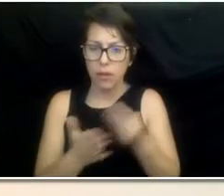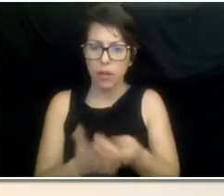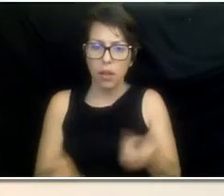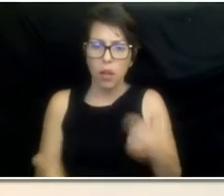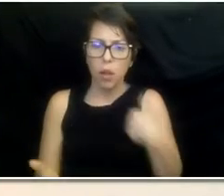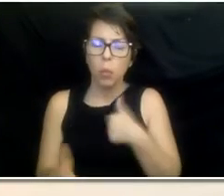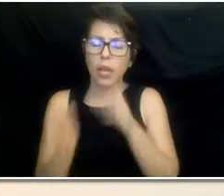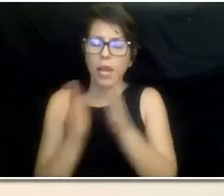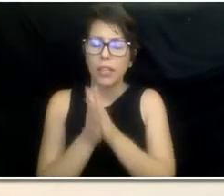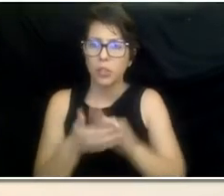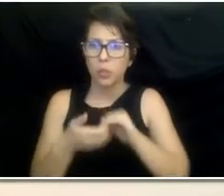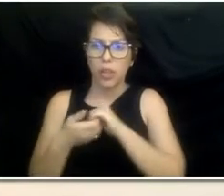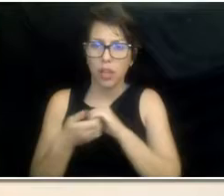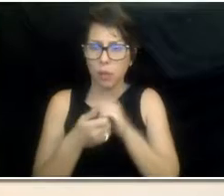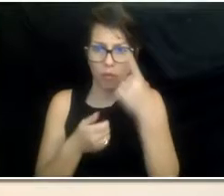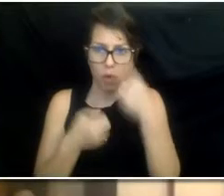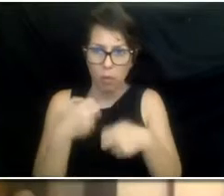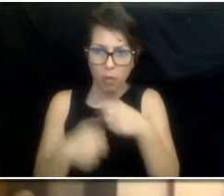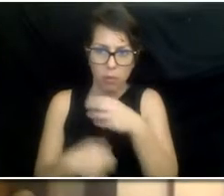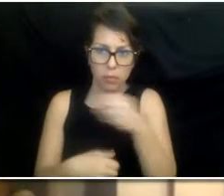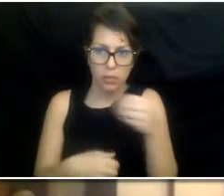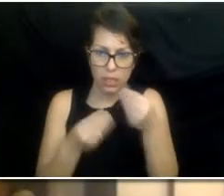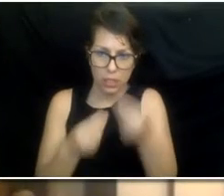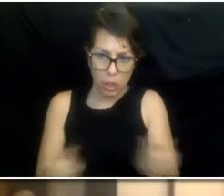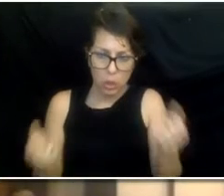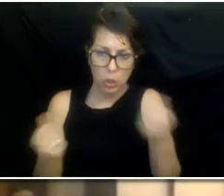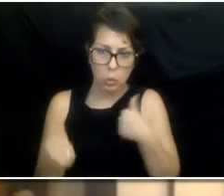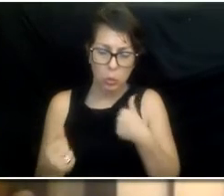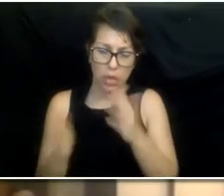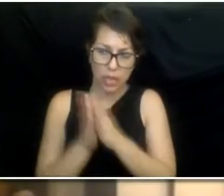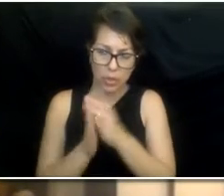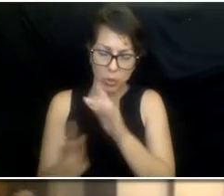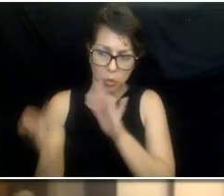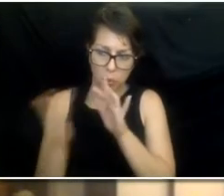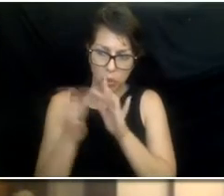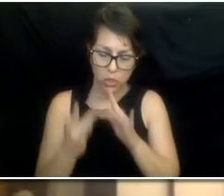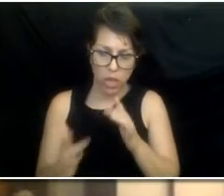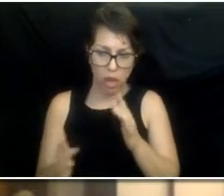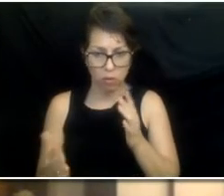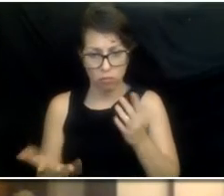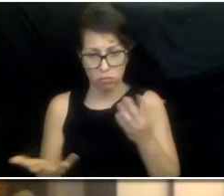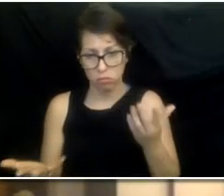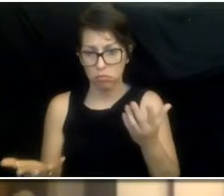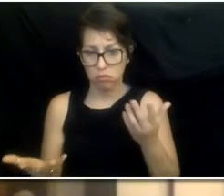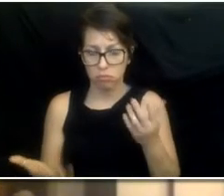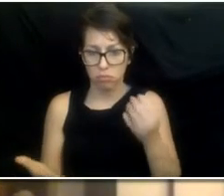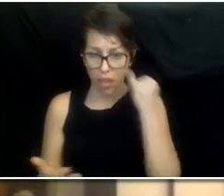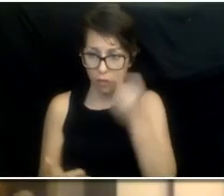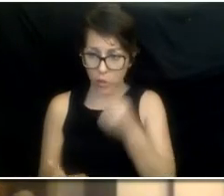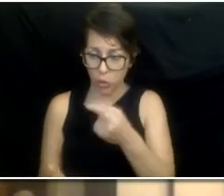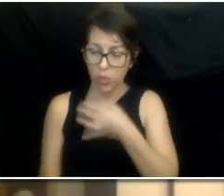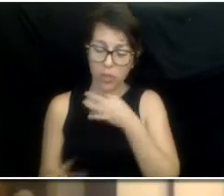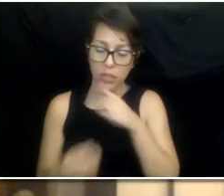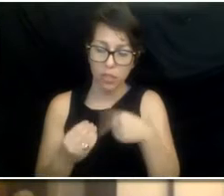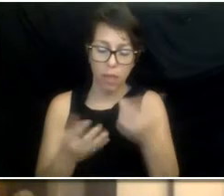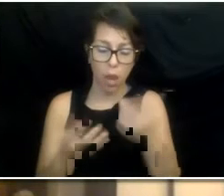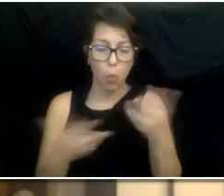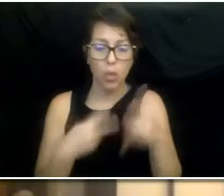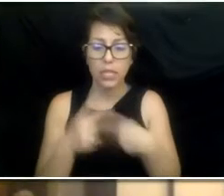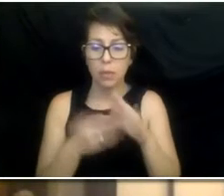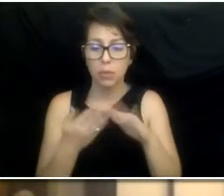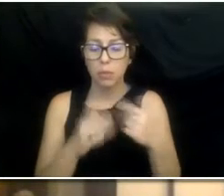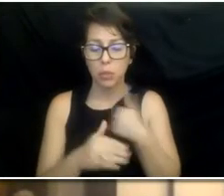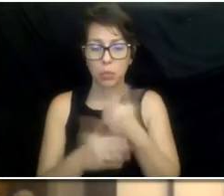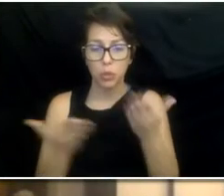thank you so much Miss sheth we're going to call the next panelist um and just a reminder please wait for the sergeant to announce that you may begin